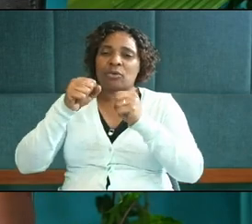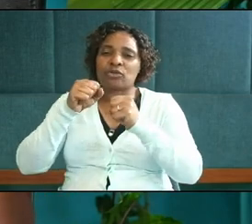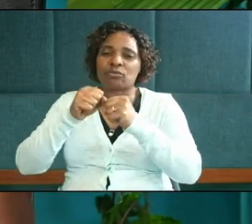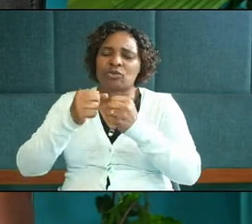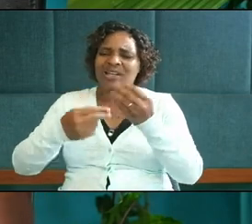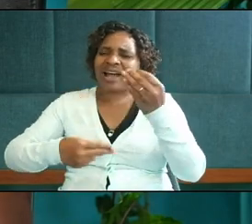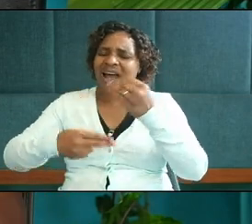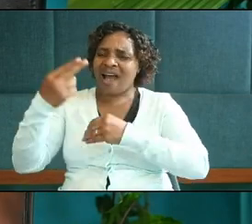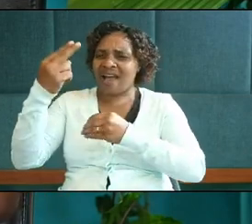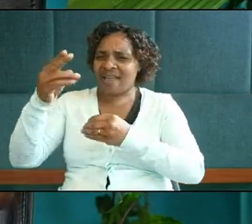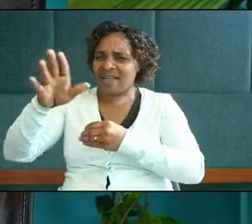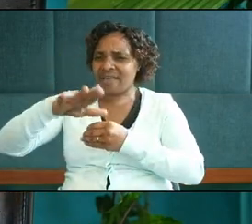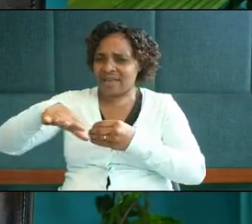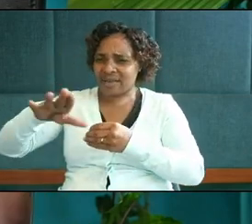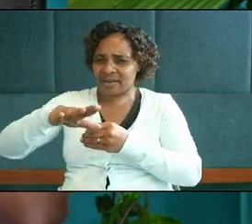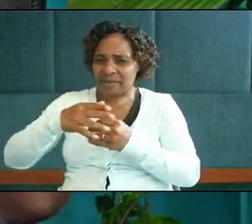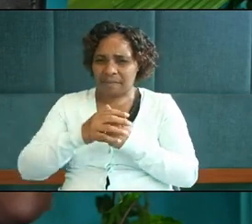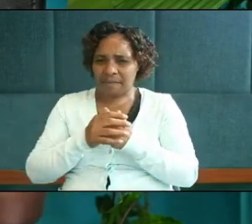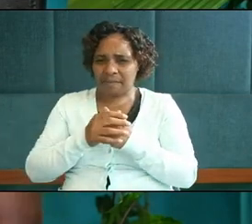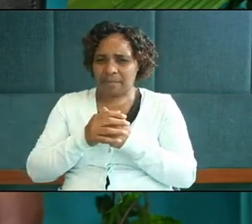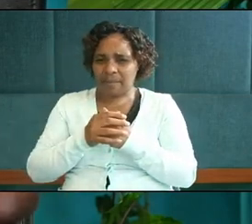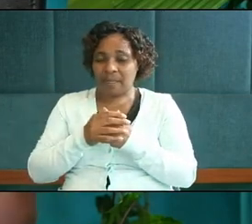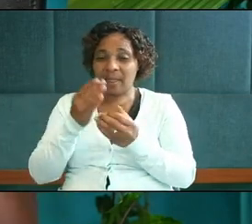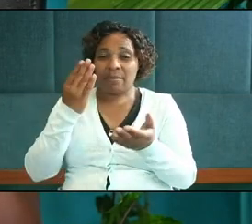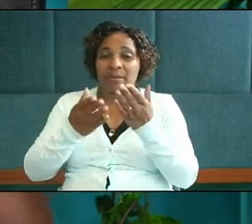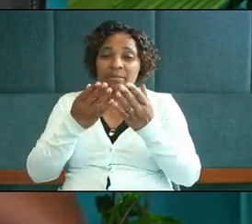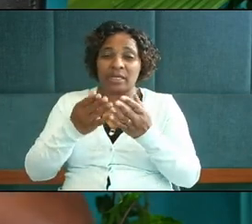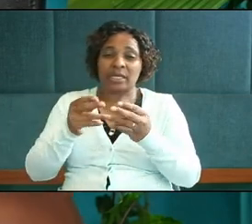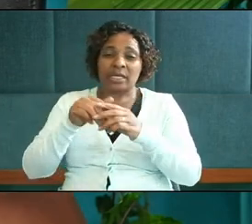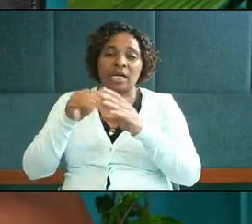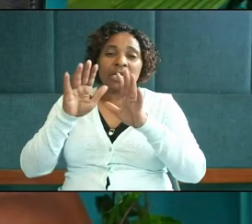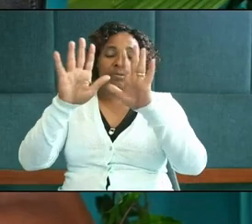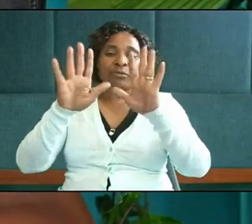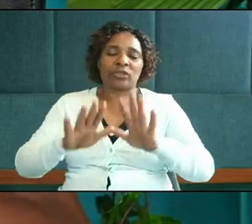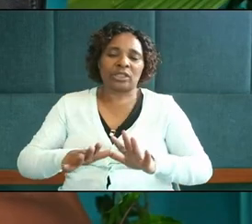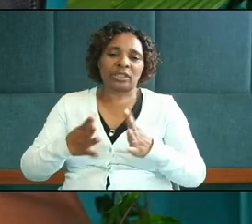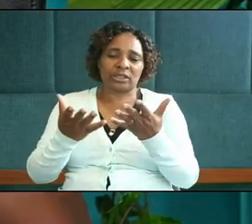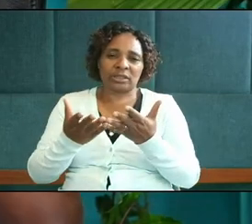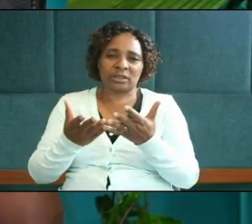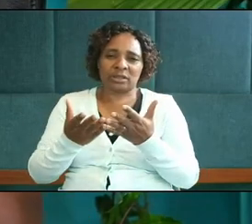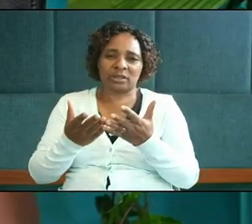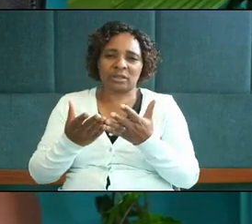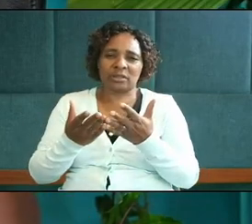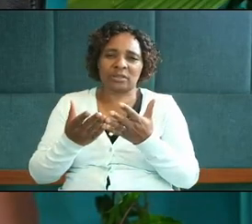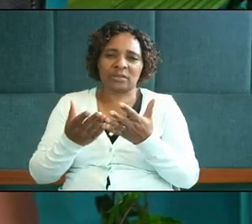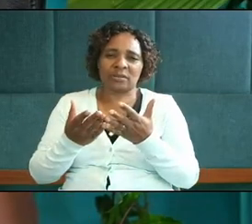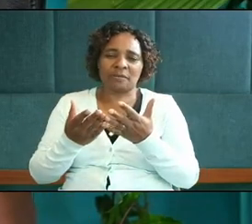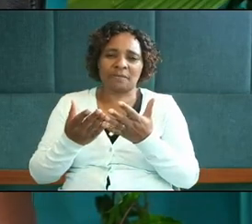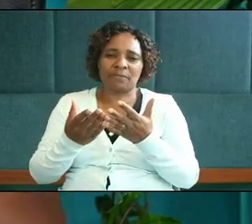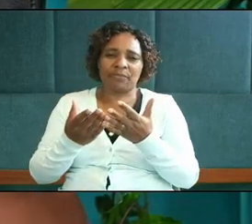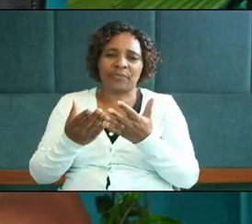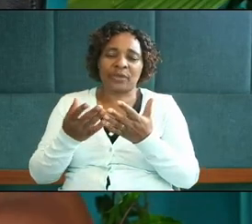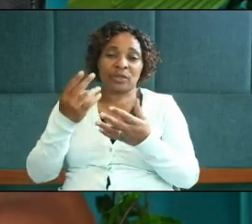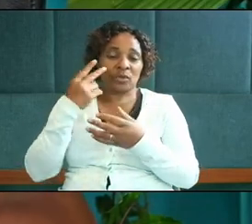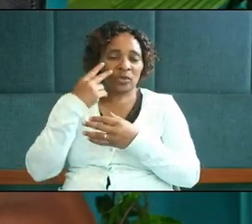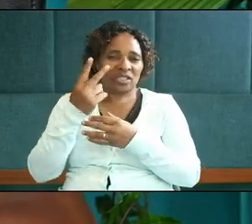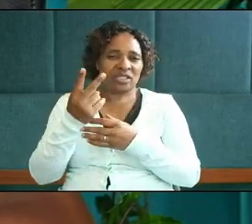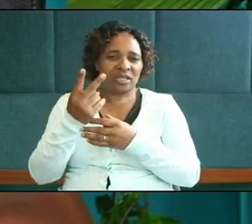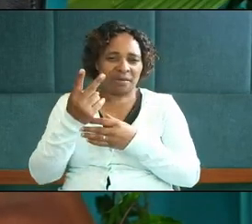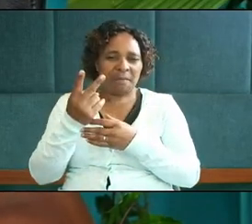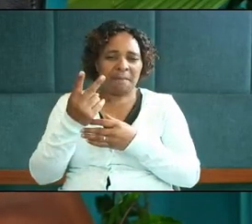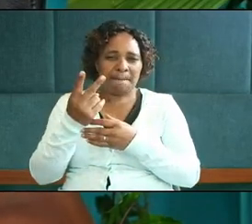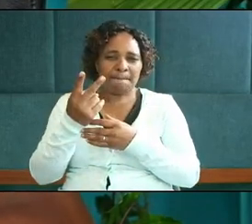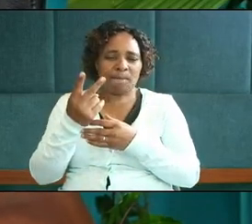scrutiny. Because when you're in a very important position, people hold you in very high scrutiny, mm-hmm. you see.